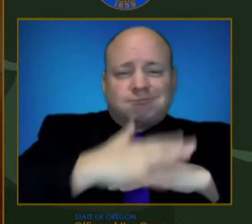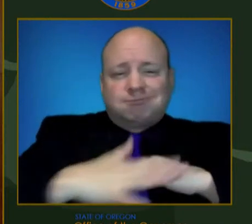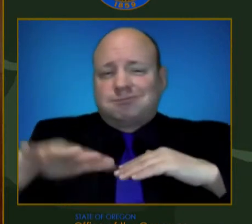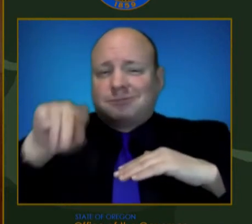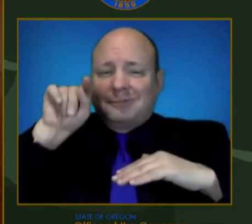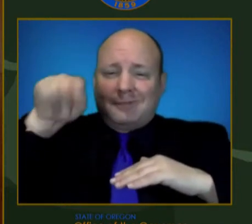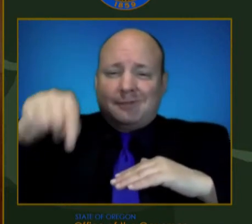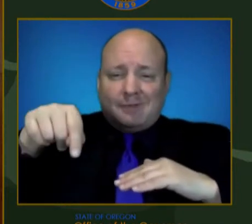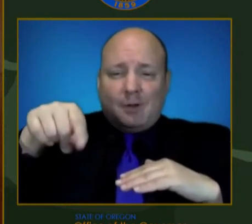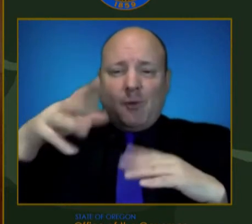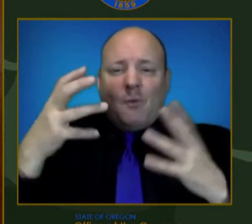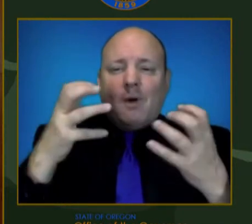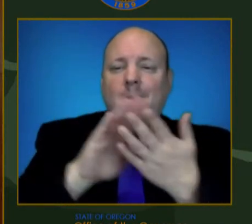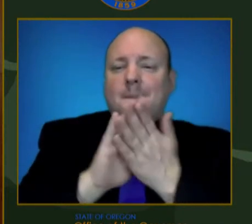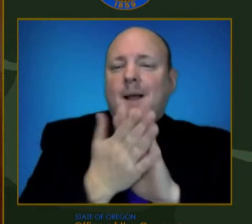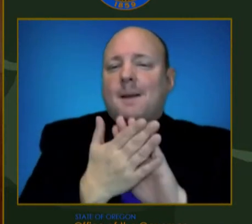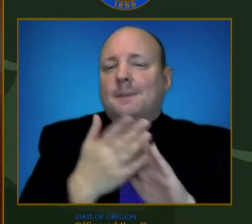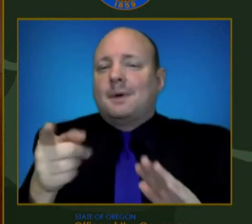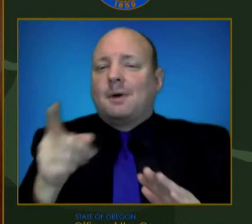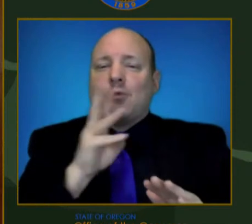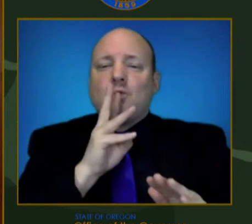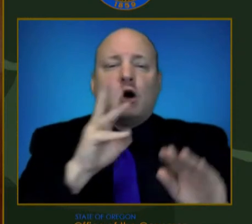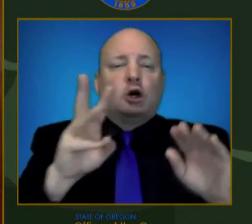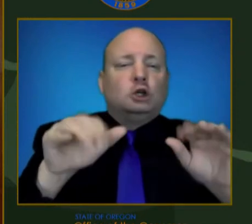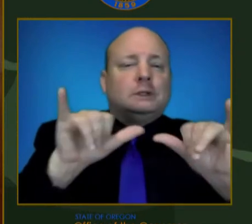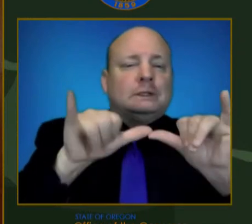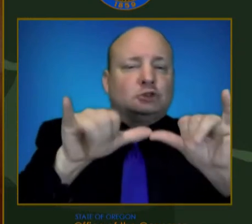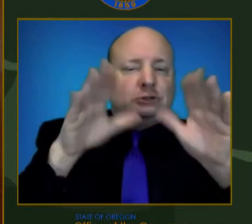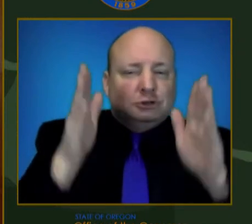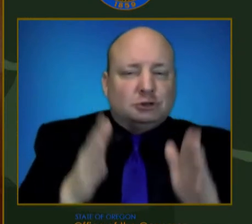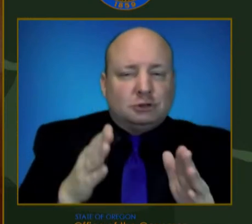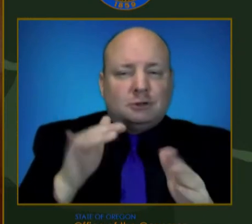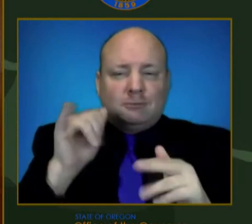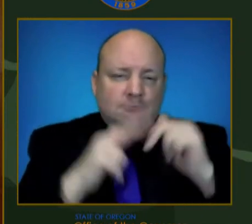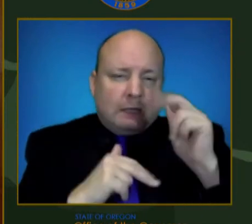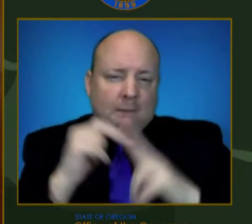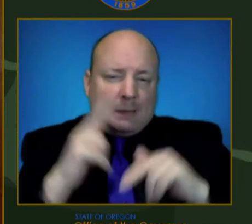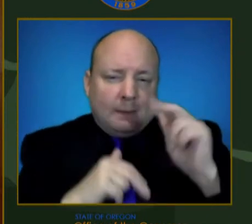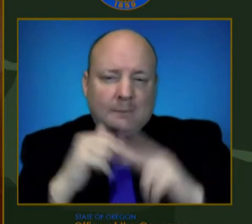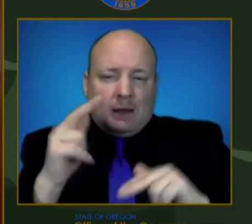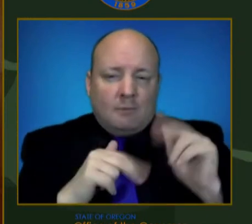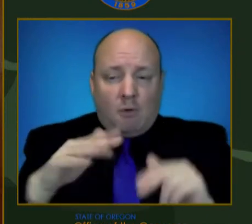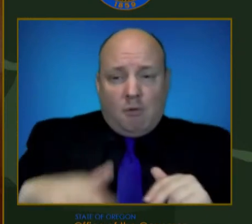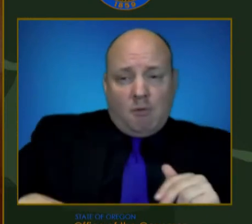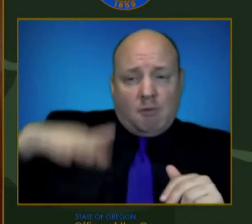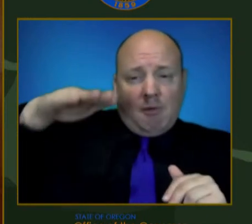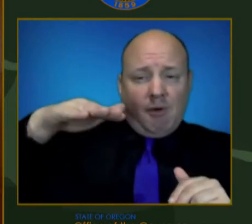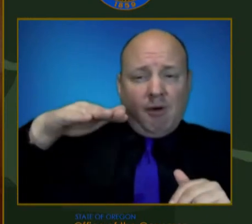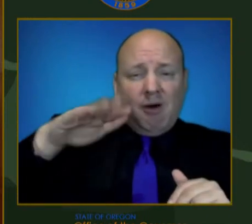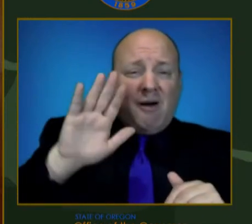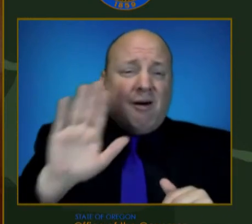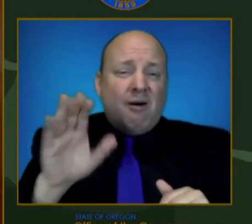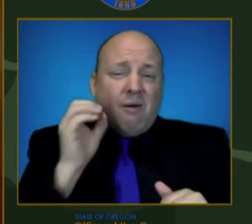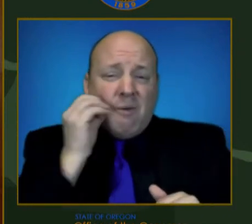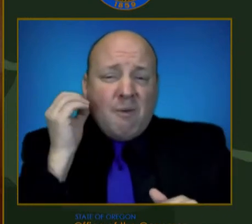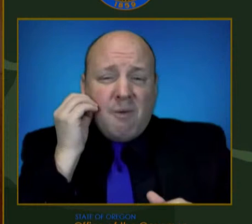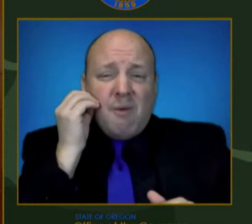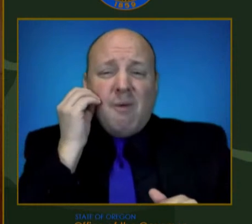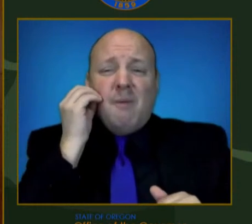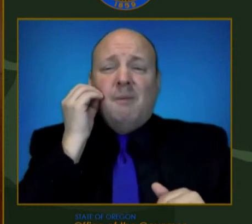maritime engineer, helping build ships. Growing up, Ada's household was just her and her